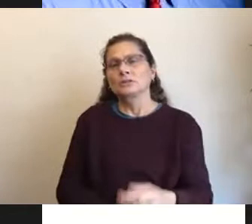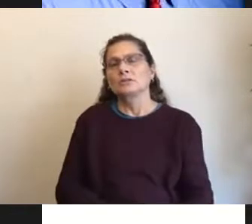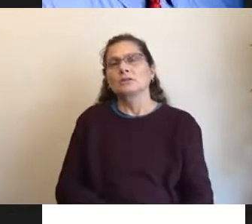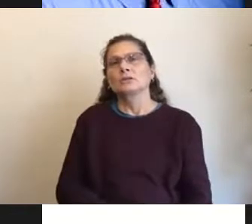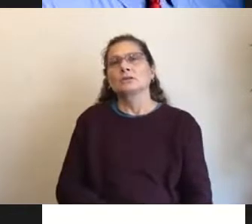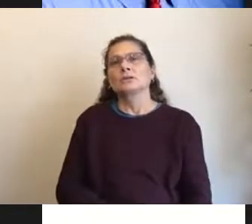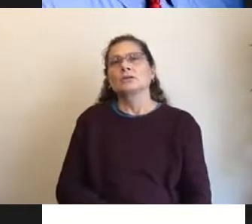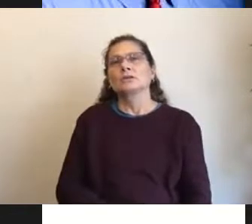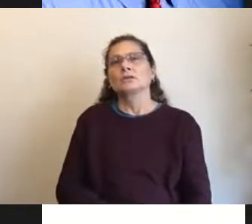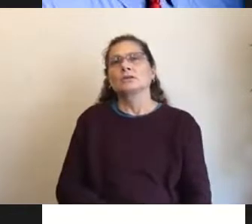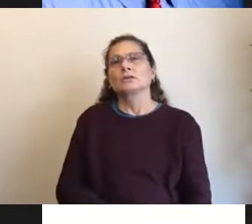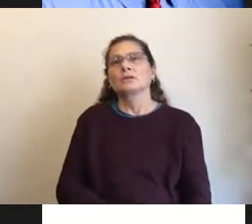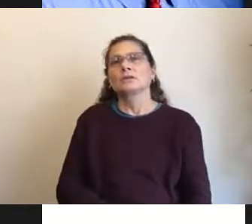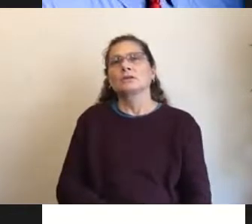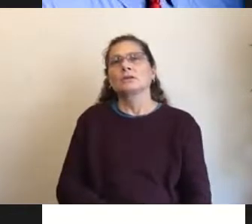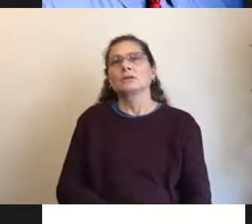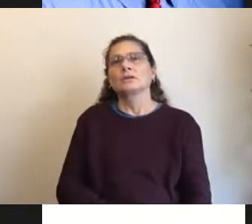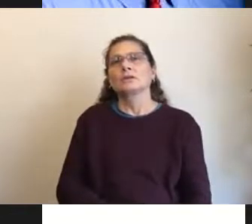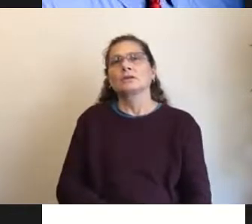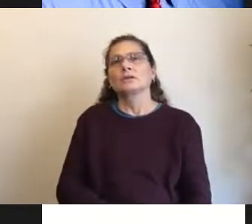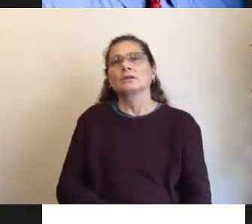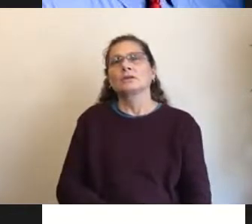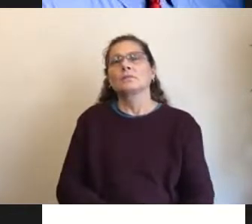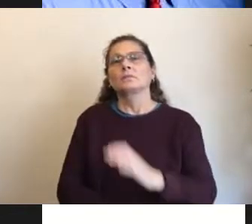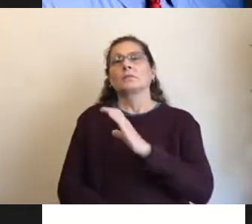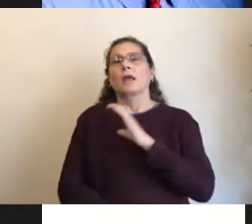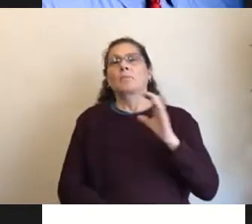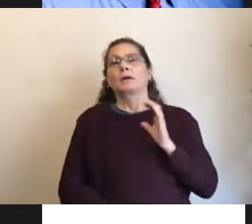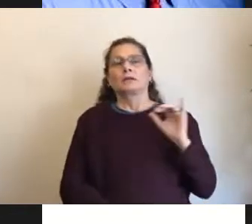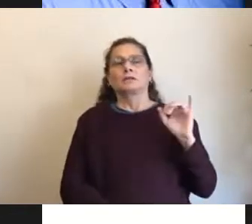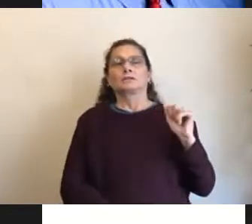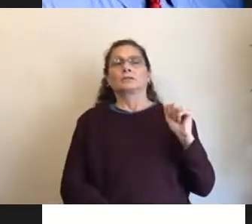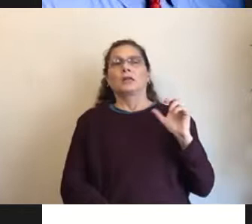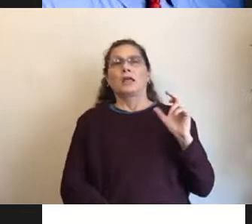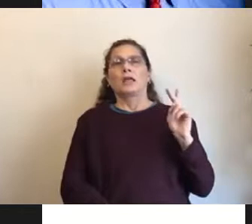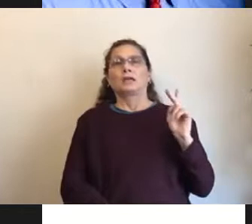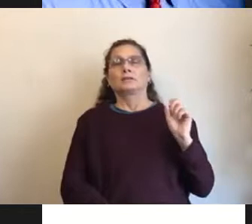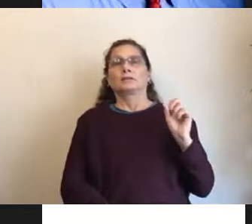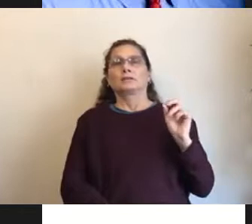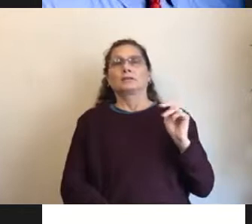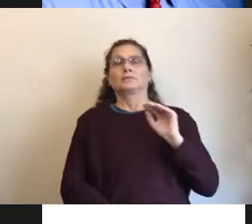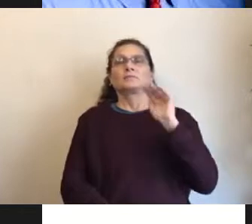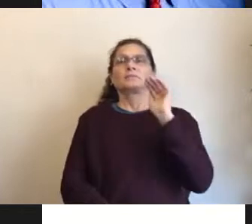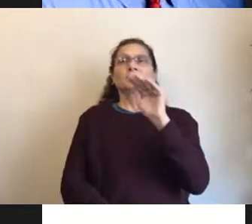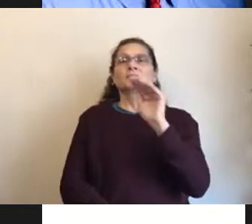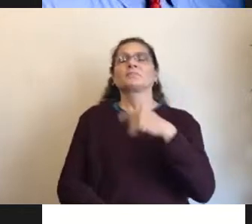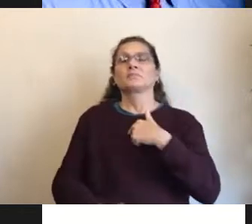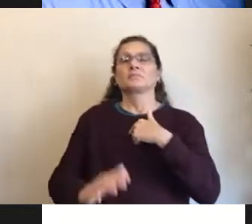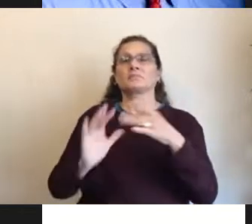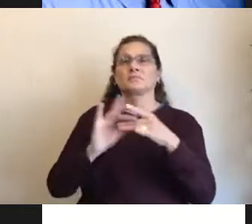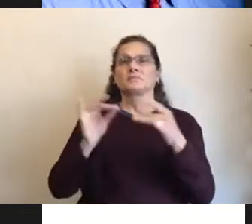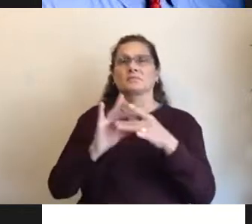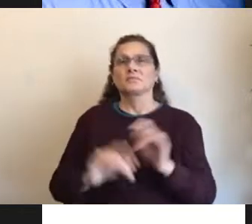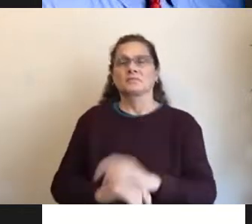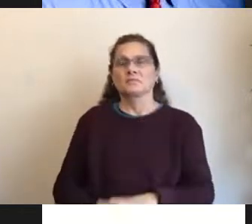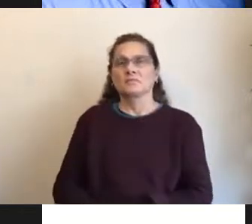So I can start and share that the Milwaukee Health Department is in regular communication with our colleges and universities.